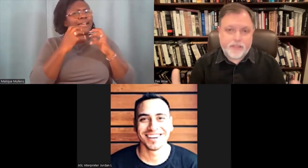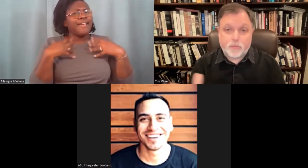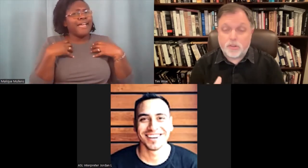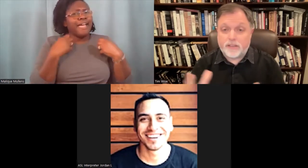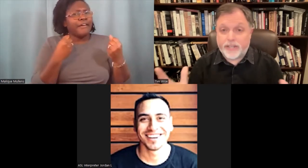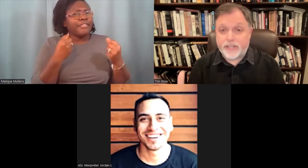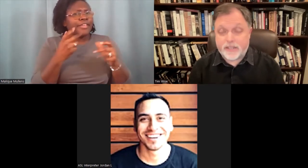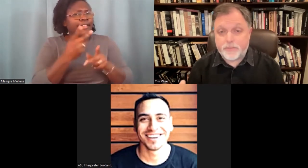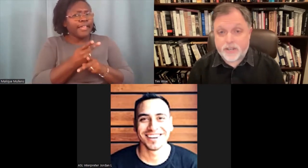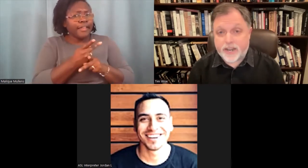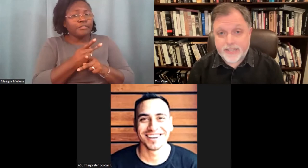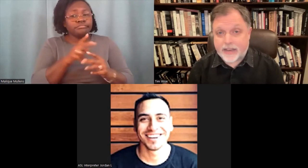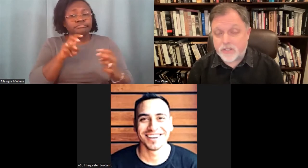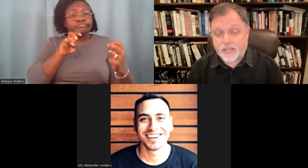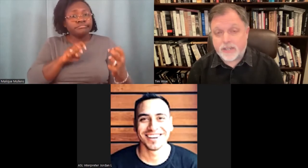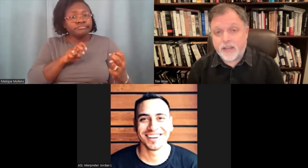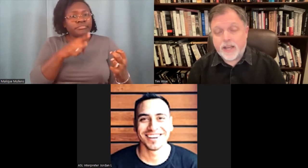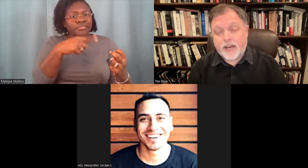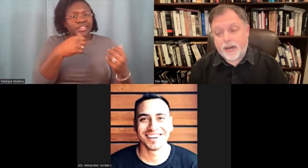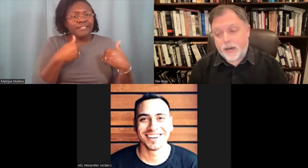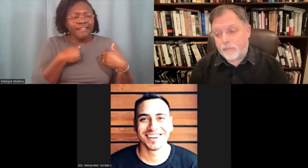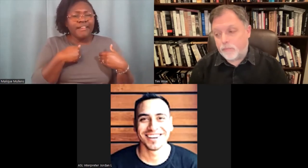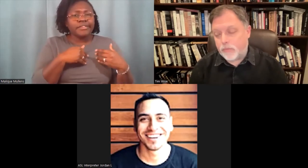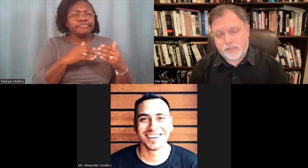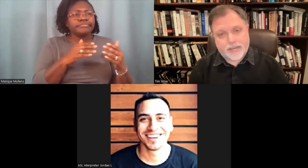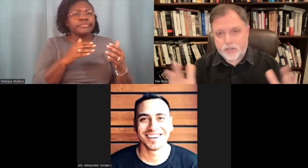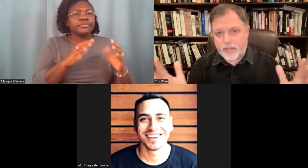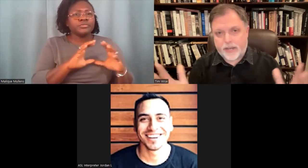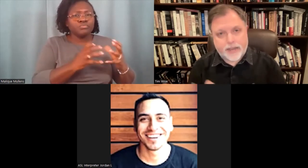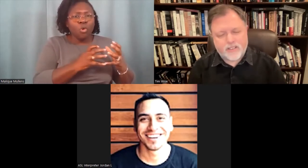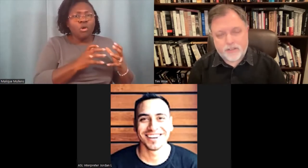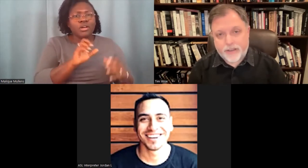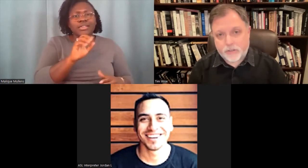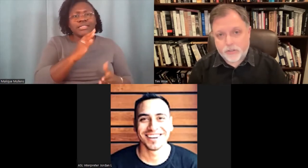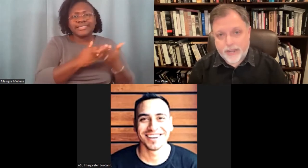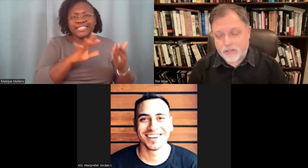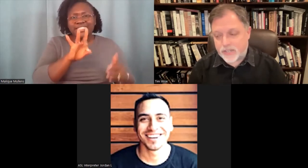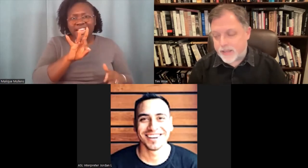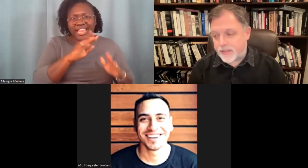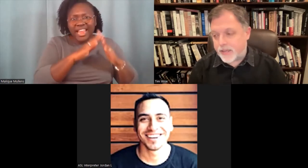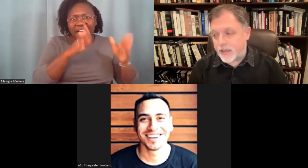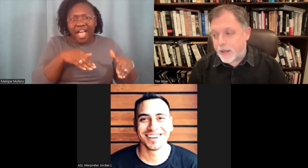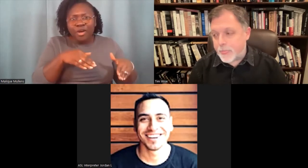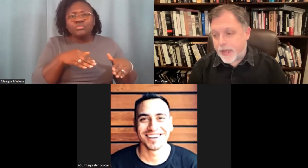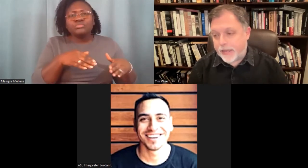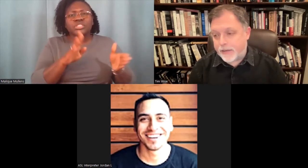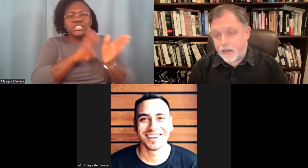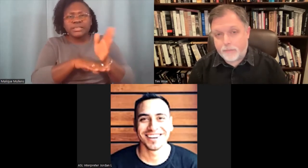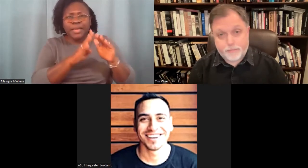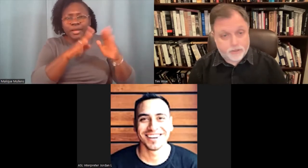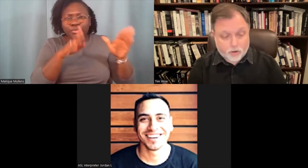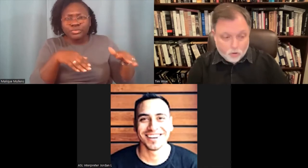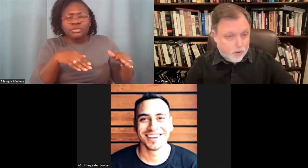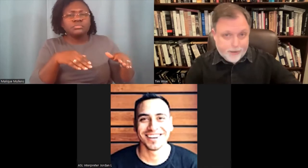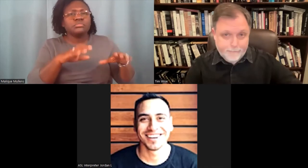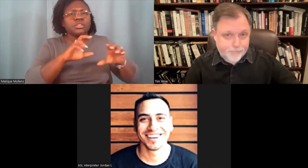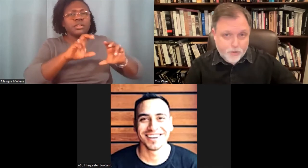them. They were living in subsidized housing, Section 8 housing, voucher housing, I think.